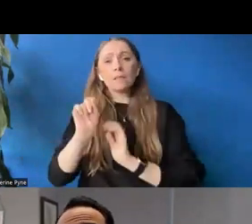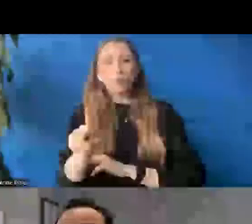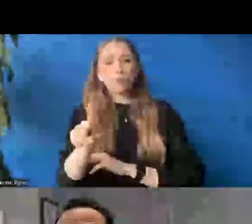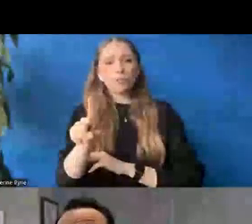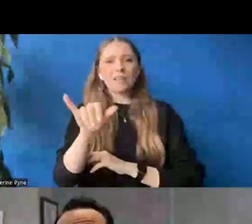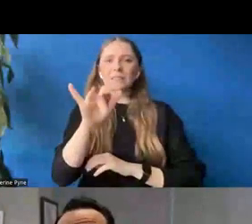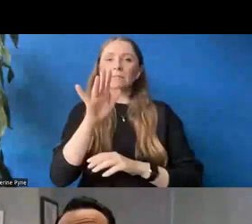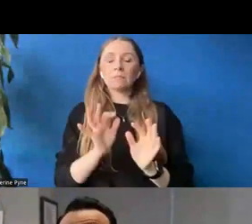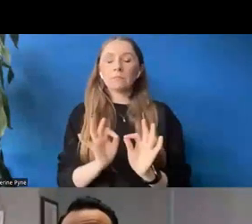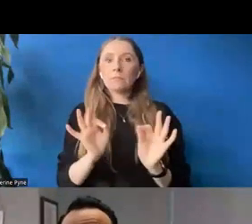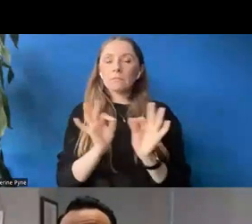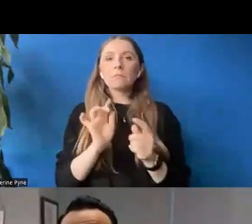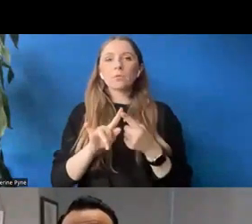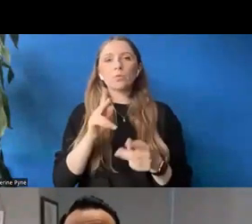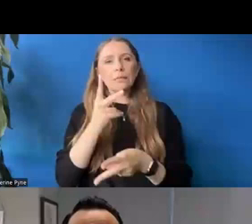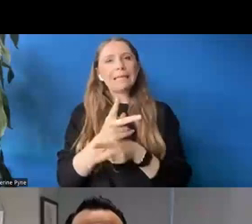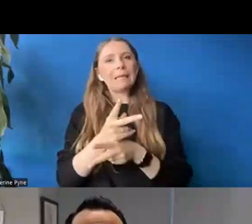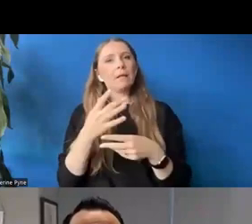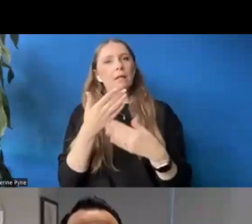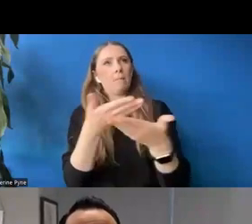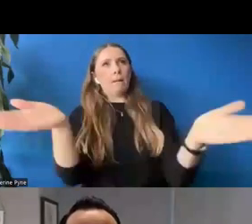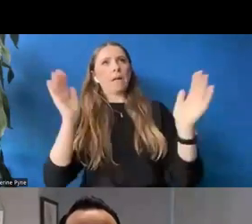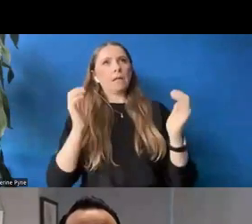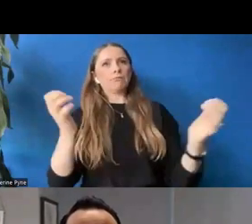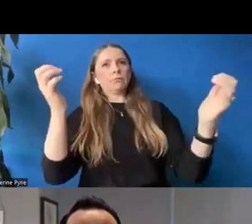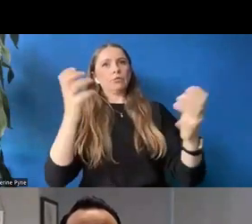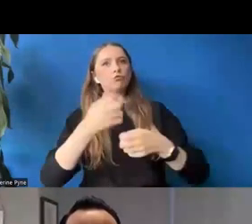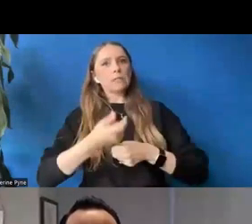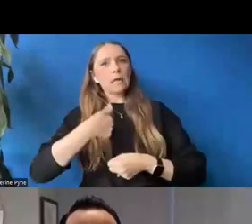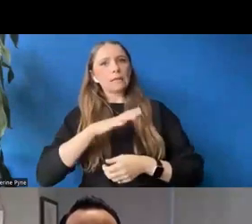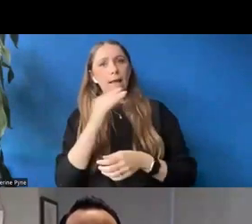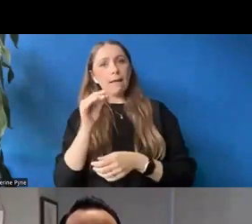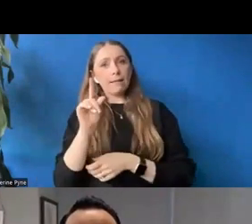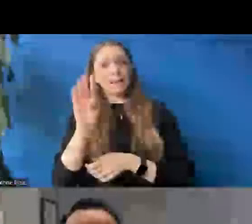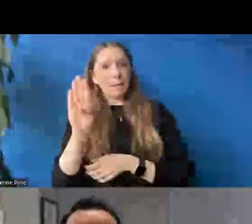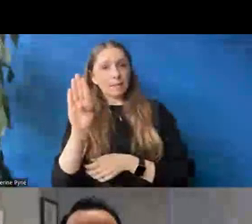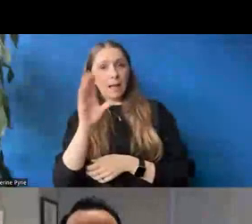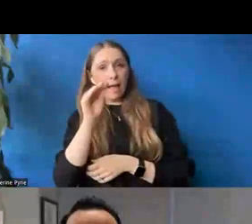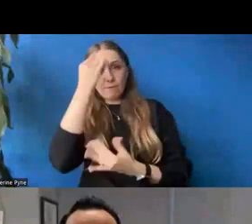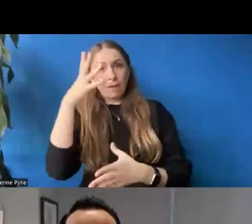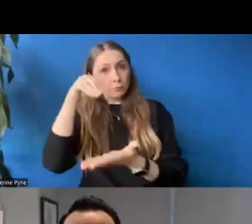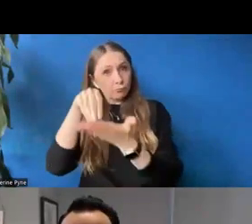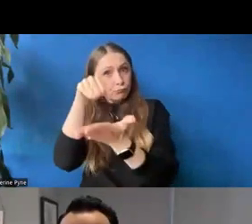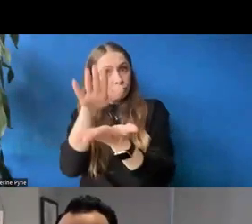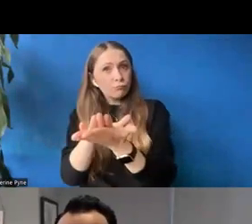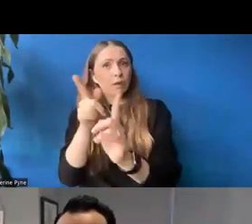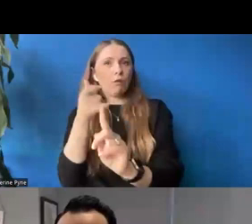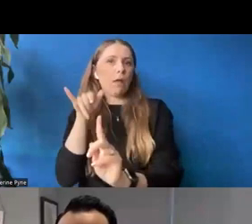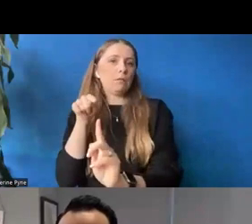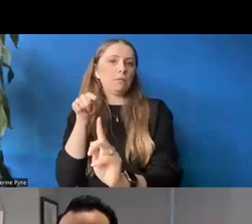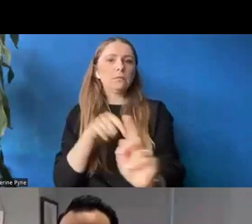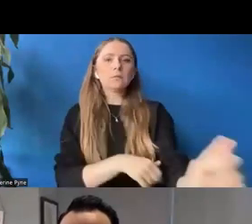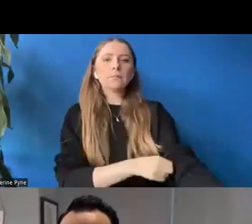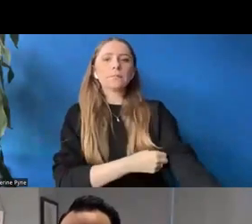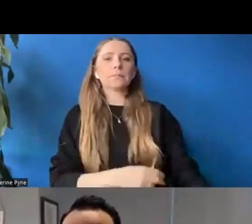this is critical, we think, to maintain the public's trust in the database and the information that comes from it.